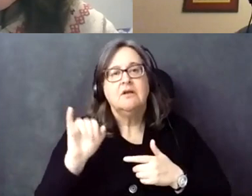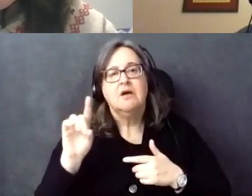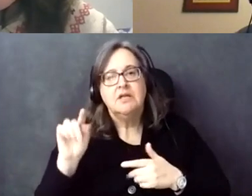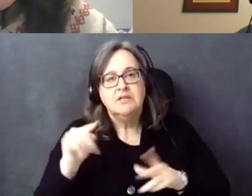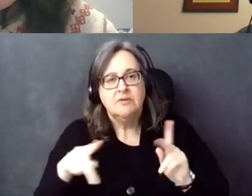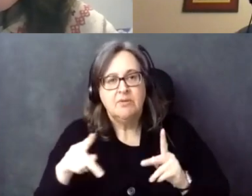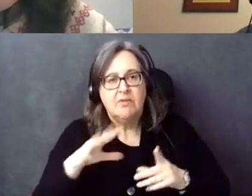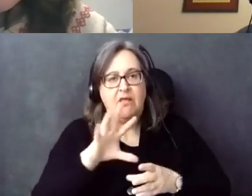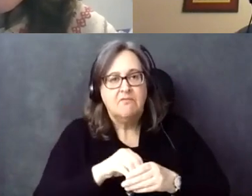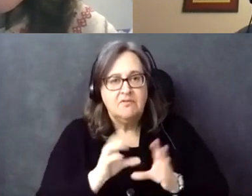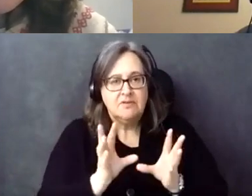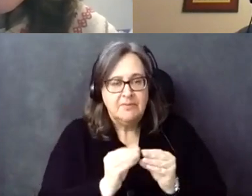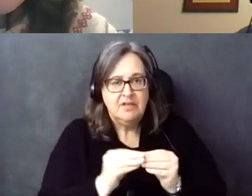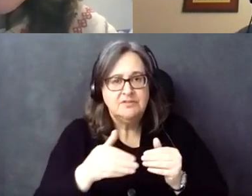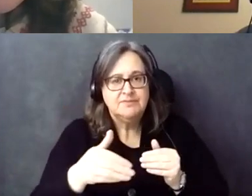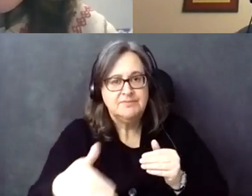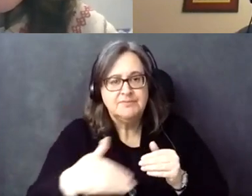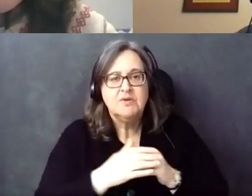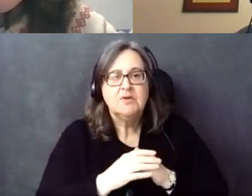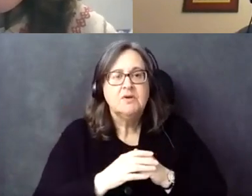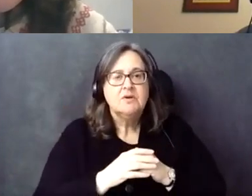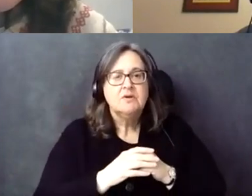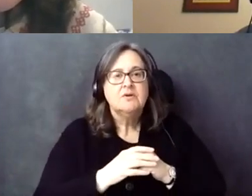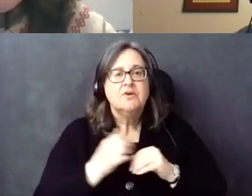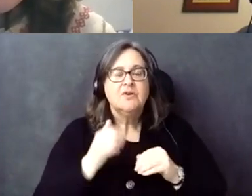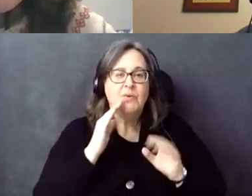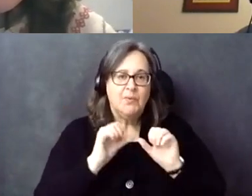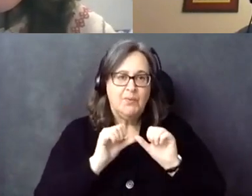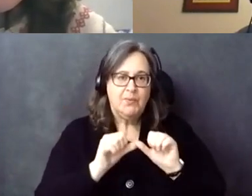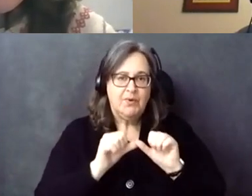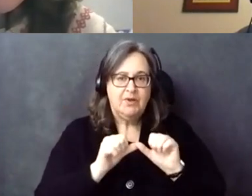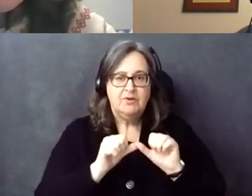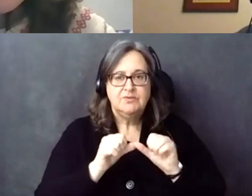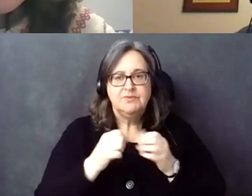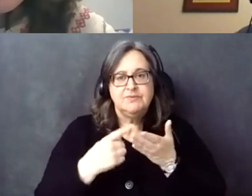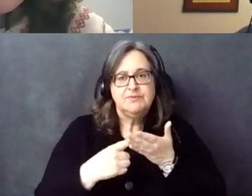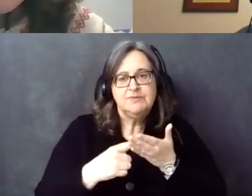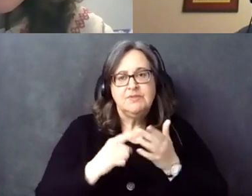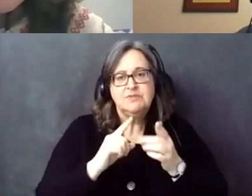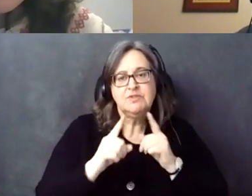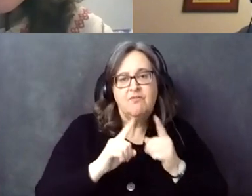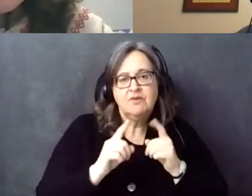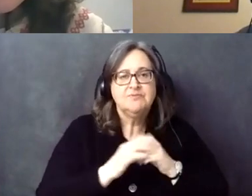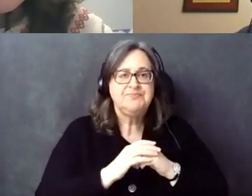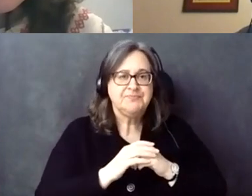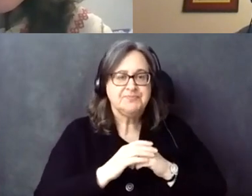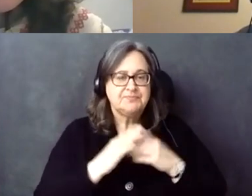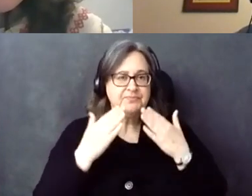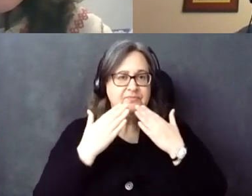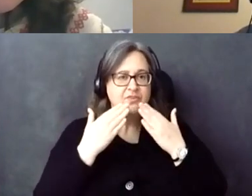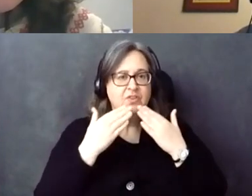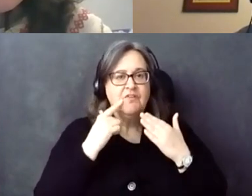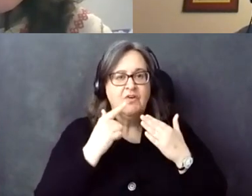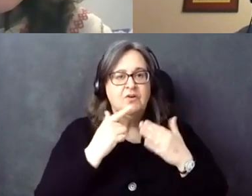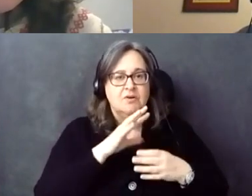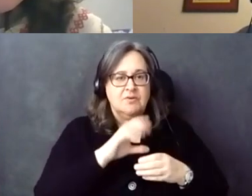et cetera, et cetera. So we will continue those conversations, and we thank you for